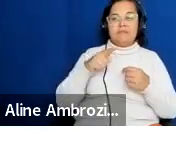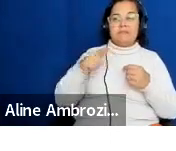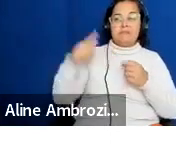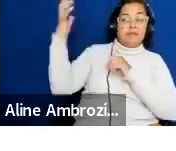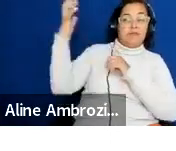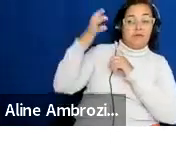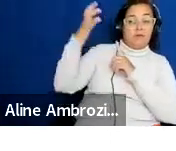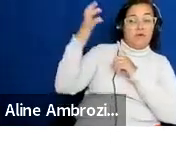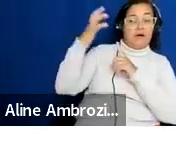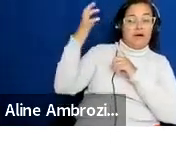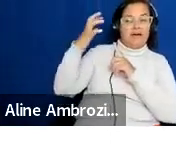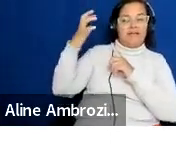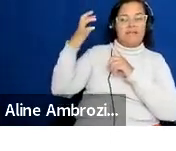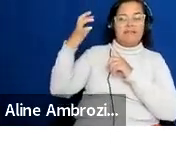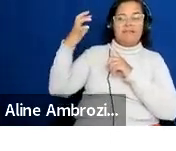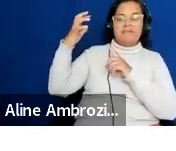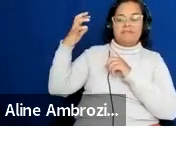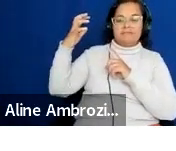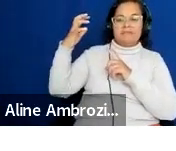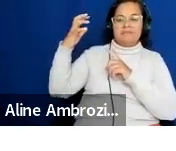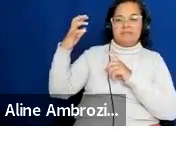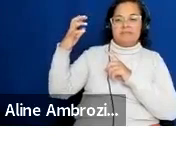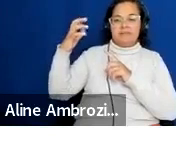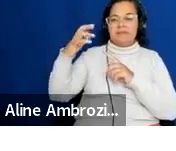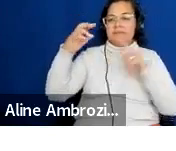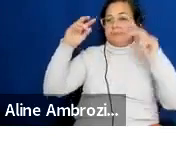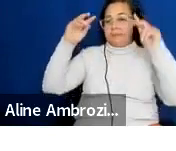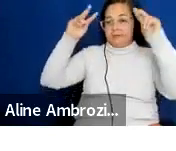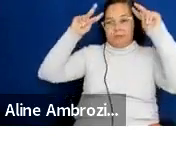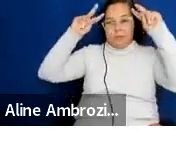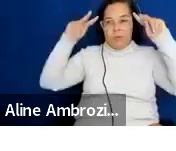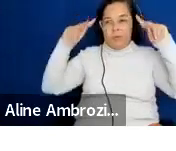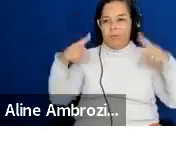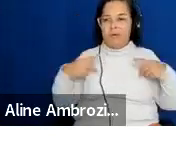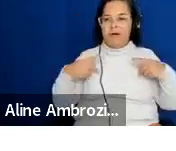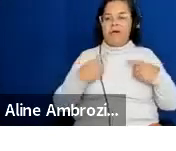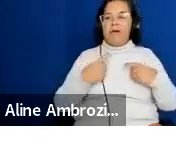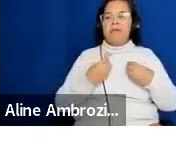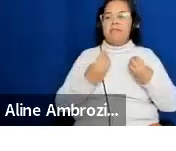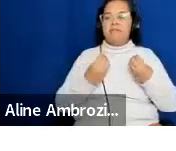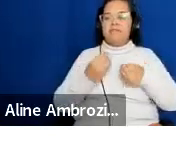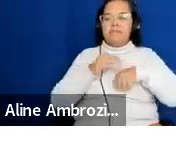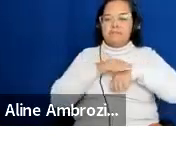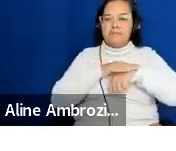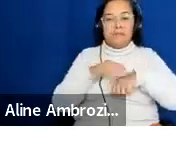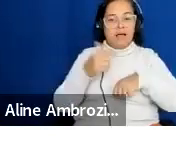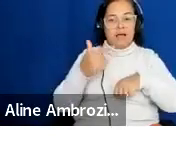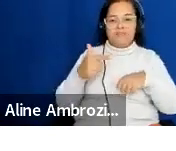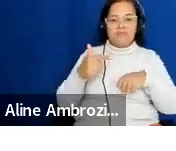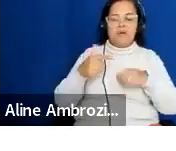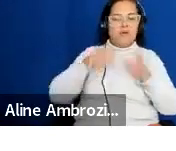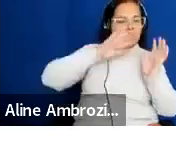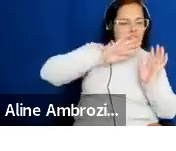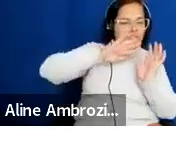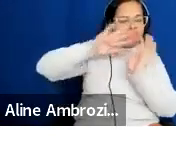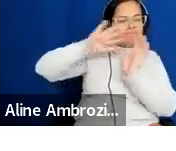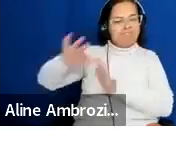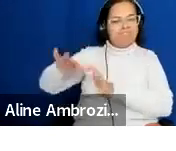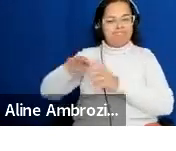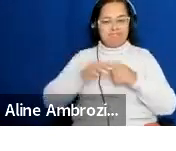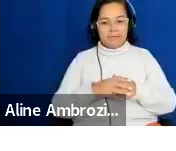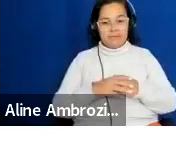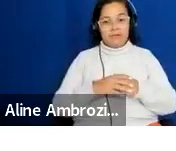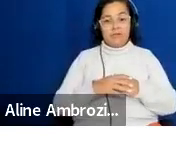It's we are the ones that are driving that. And it's understanding